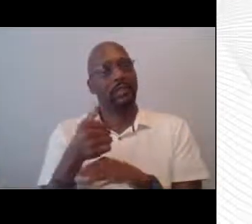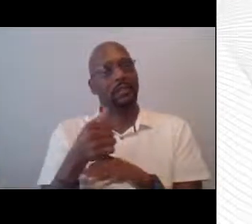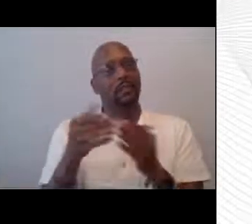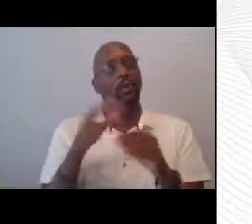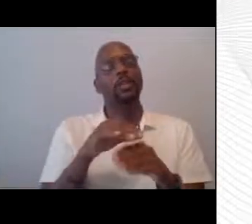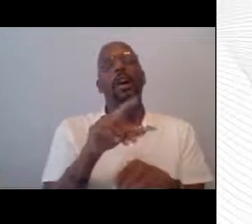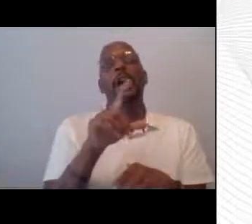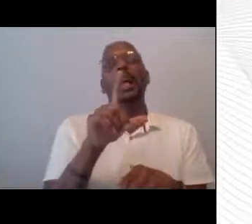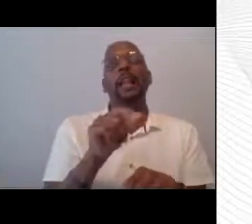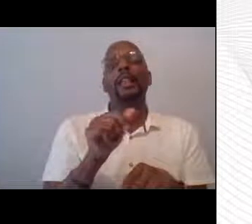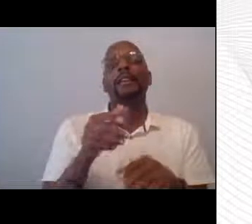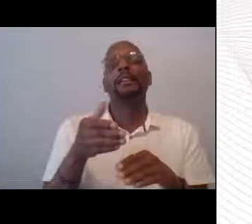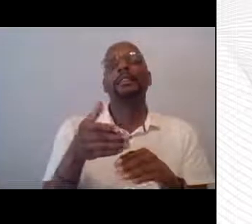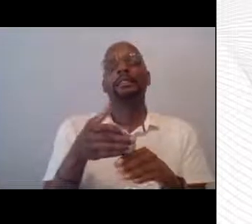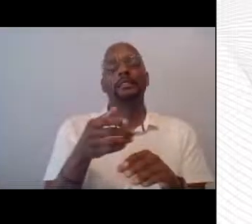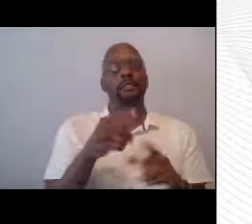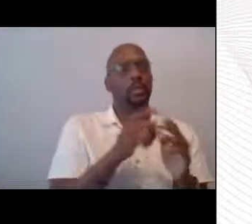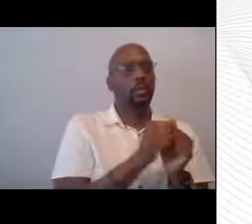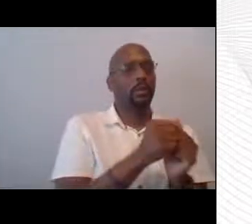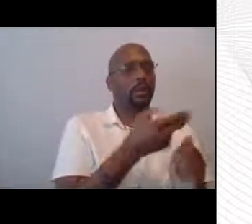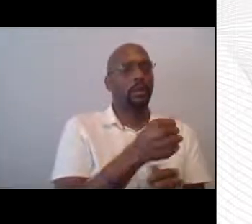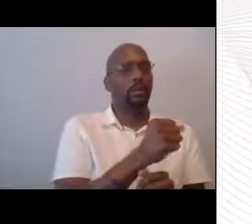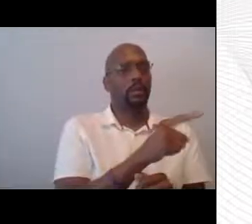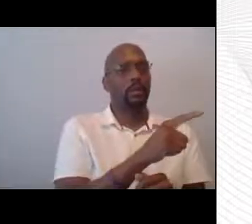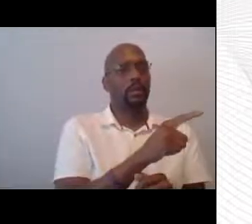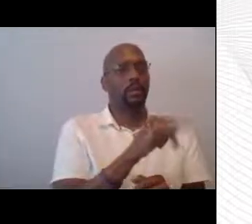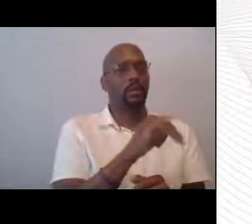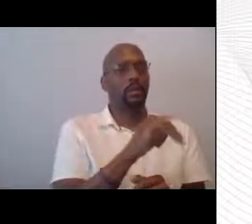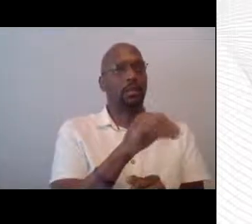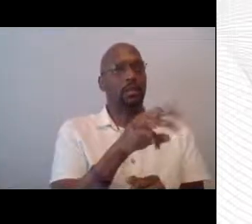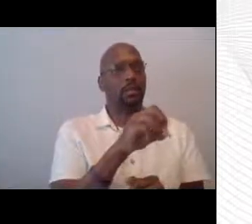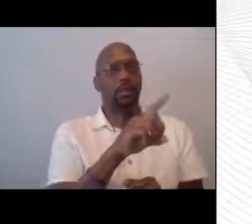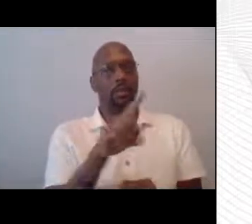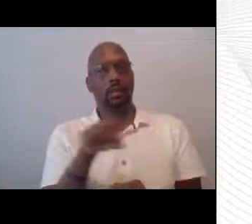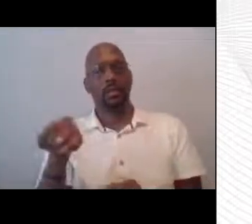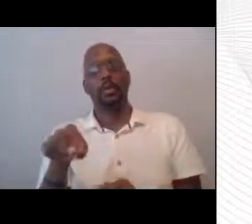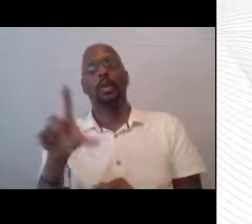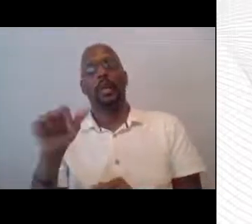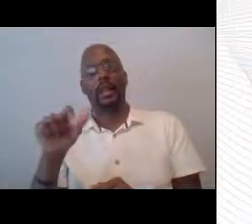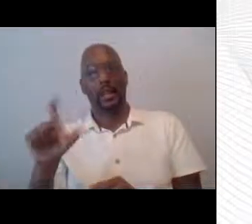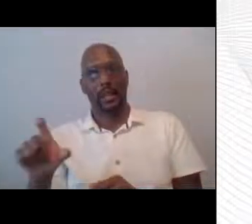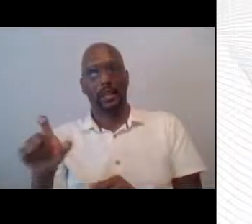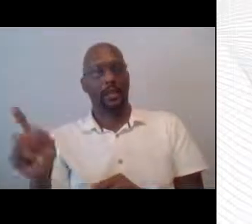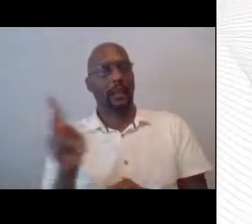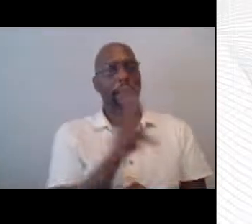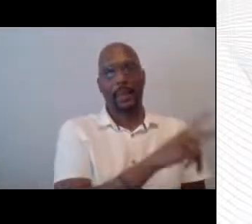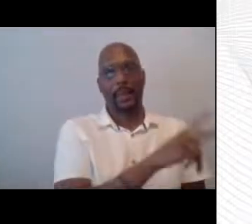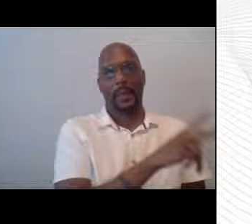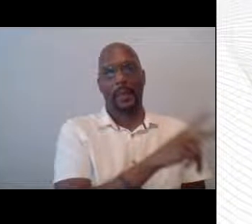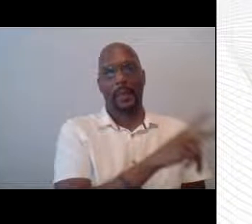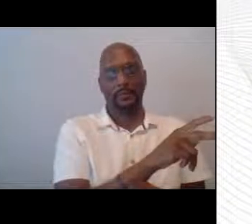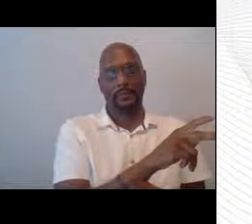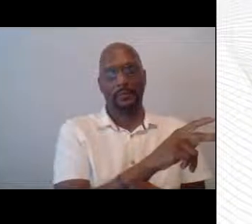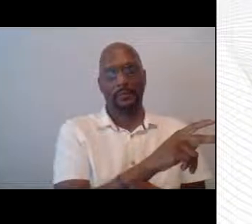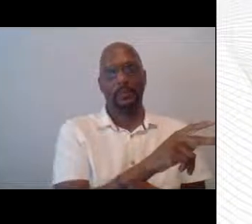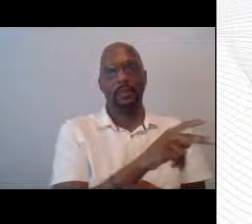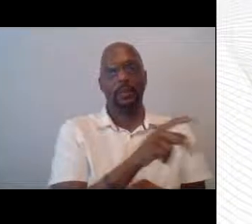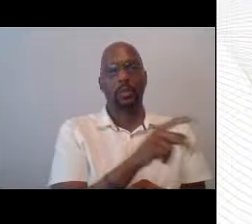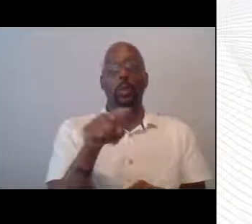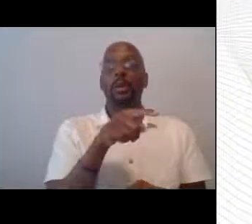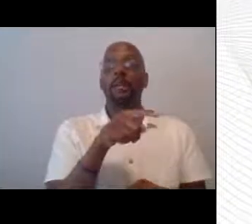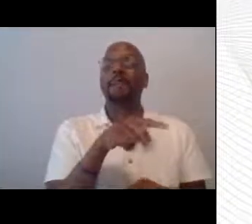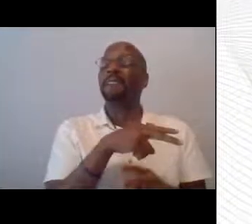Los Angeles from Hollywood and the Cahuenga Pass to LAX and back. We were very laser